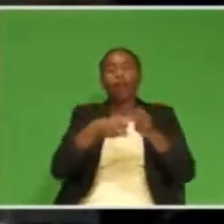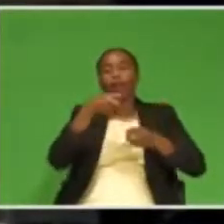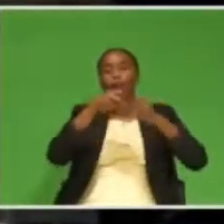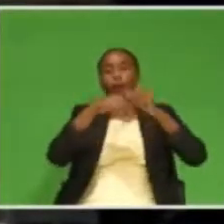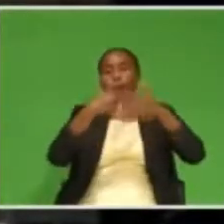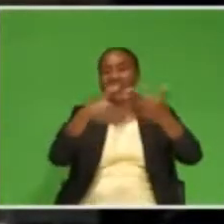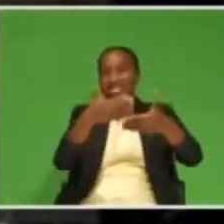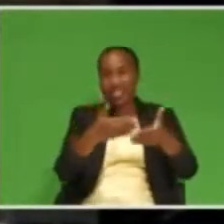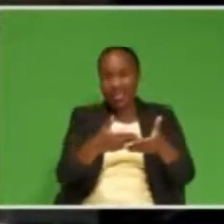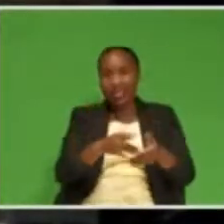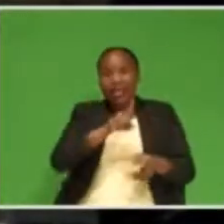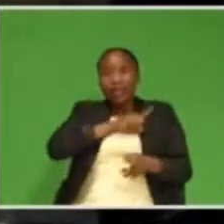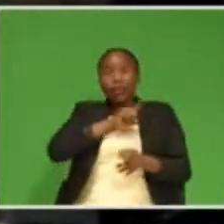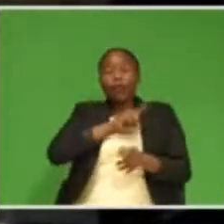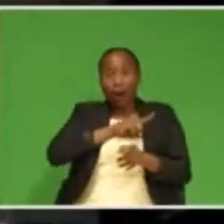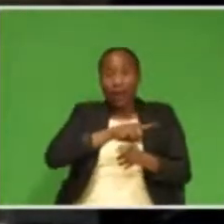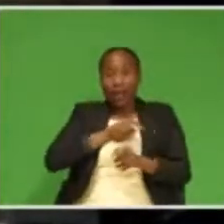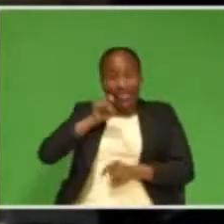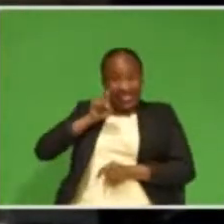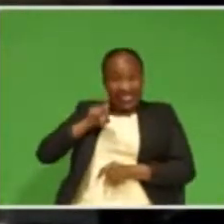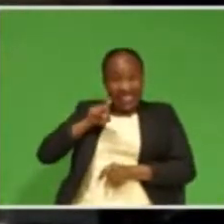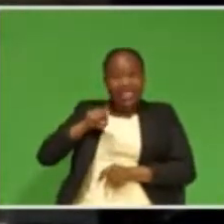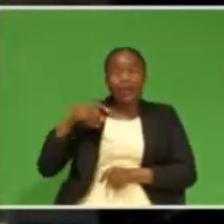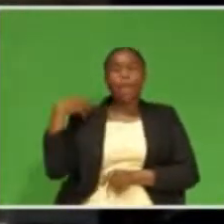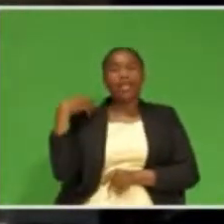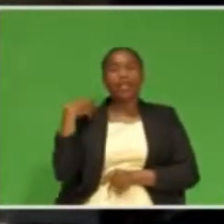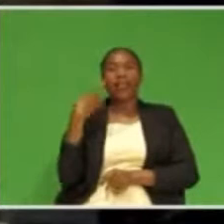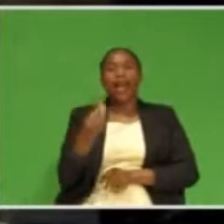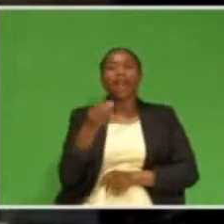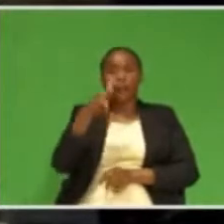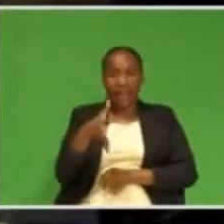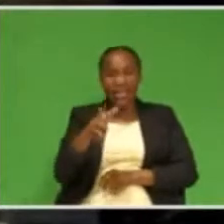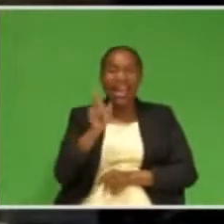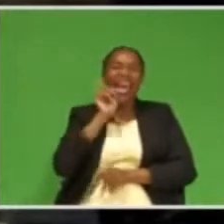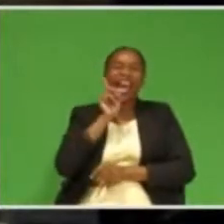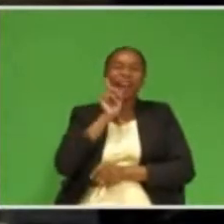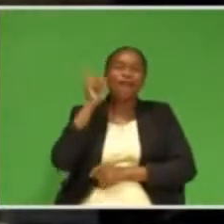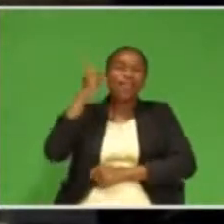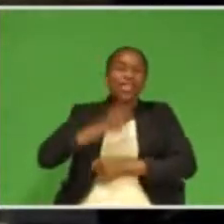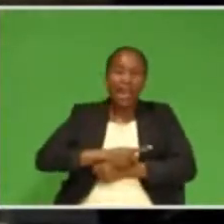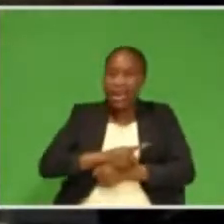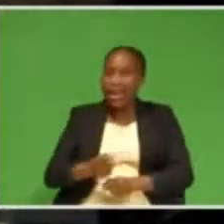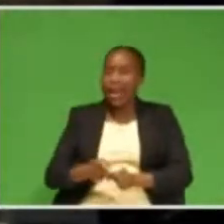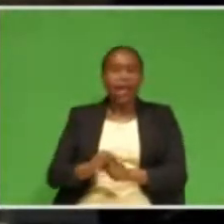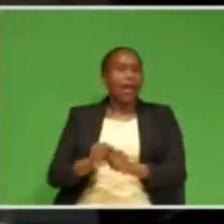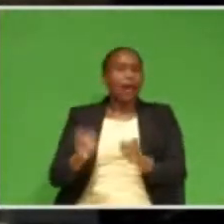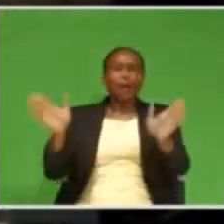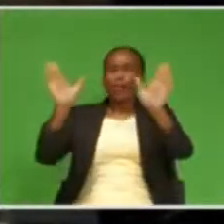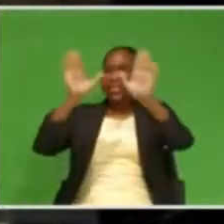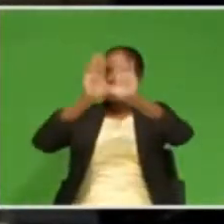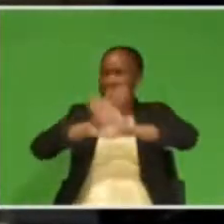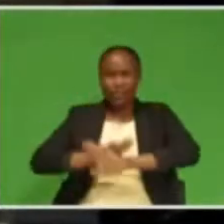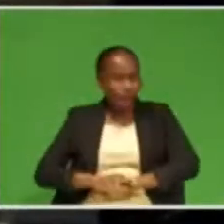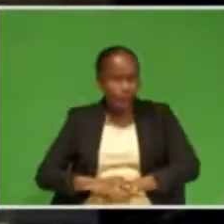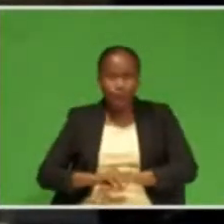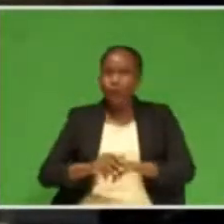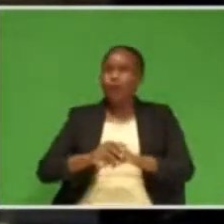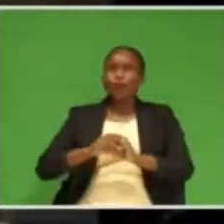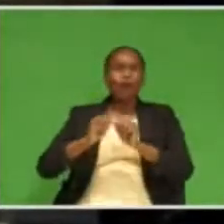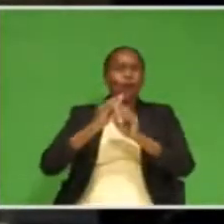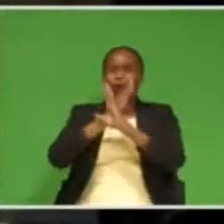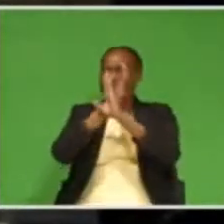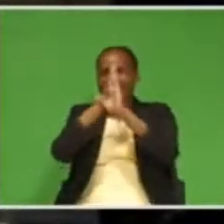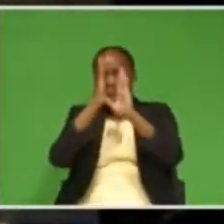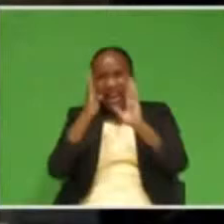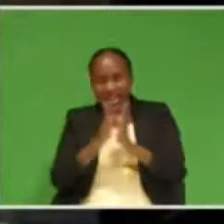will have this minister who will day and night just be focusing on this